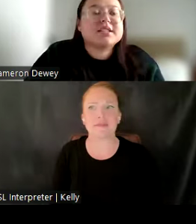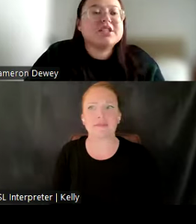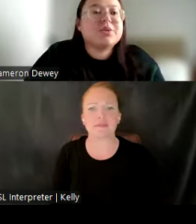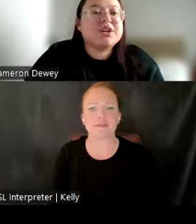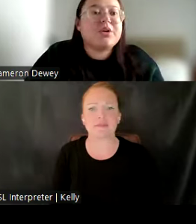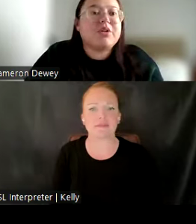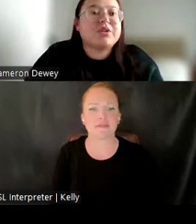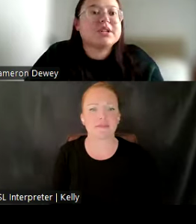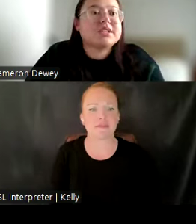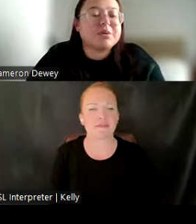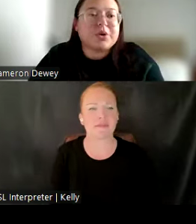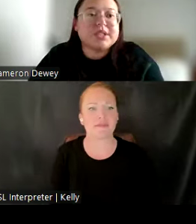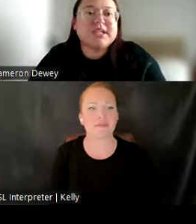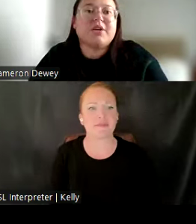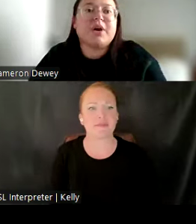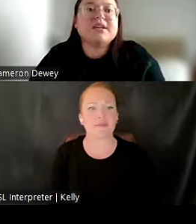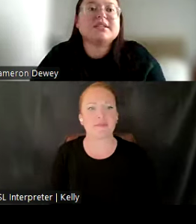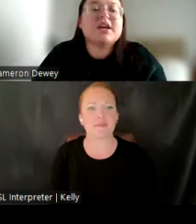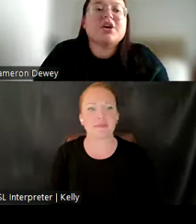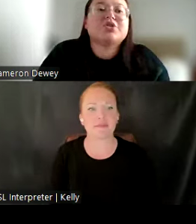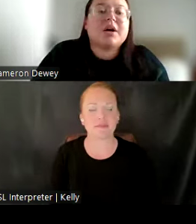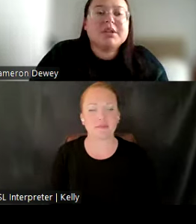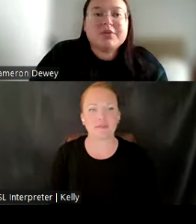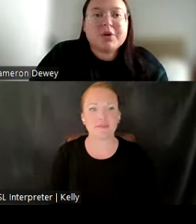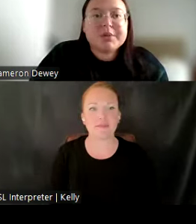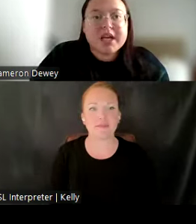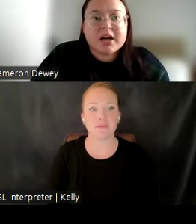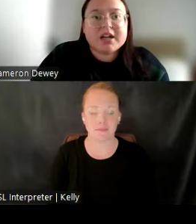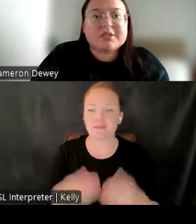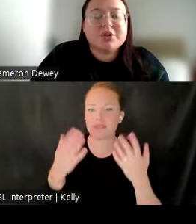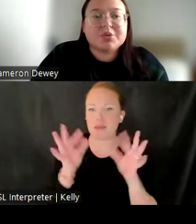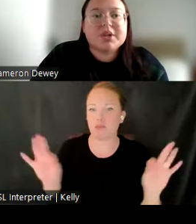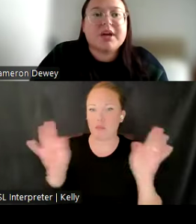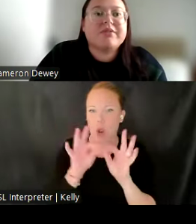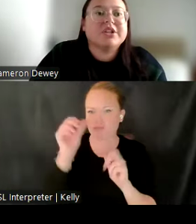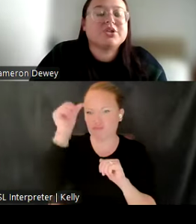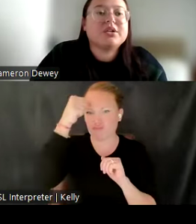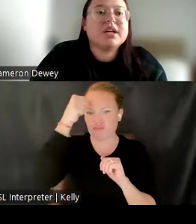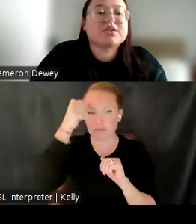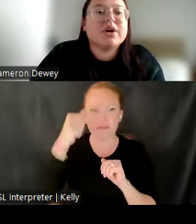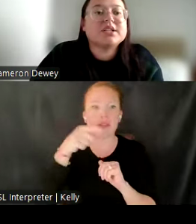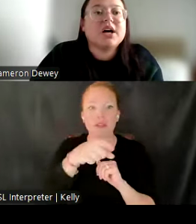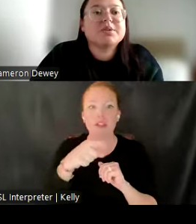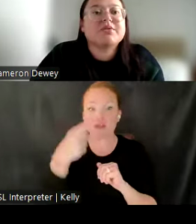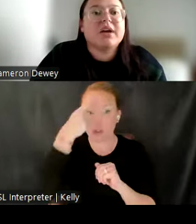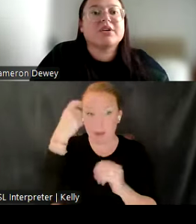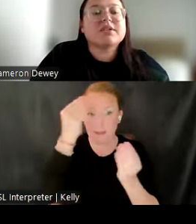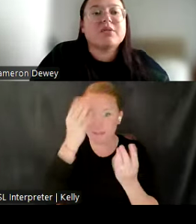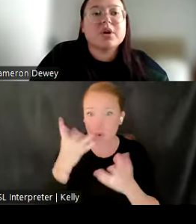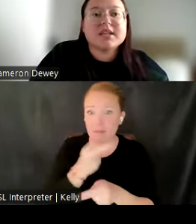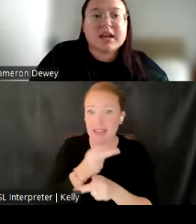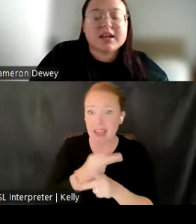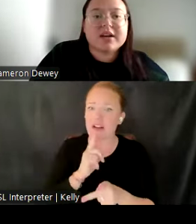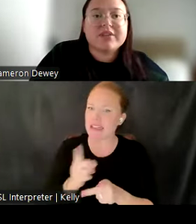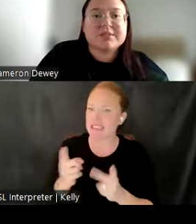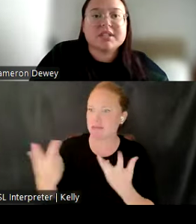So next, I just want to go over some important takeaways. Trauma-informed care is mutually beneficial. It's going to help survivors